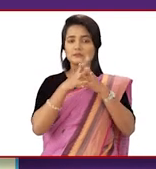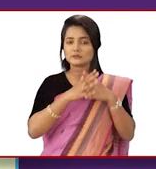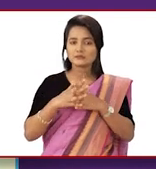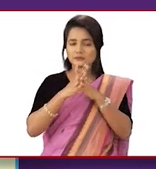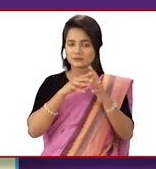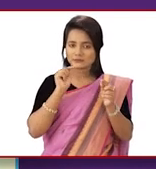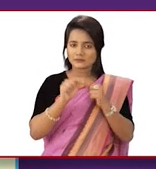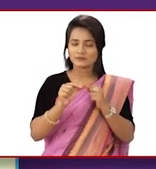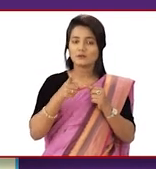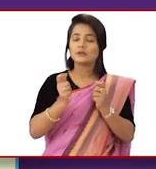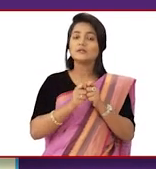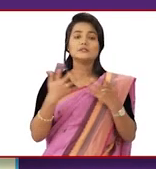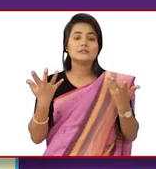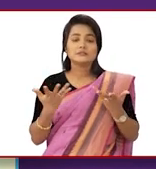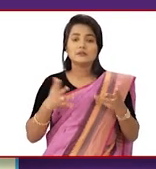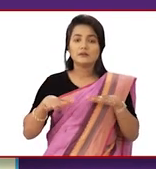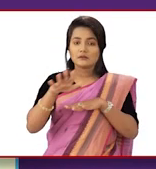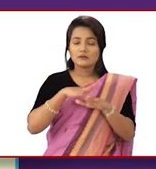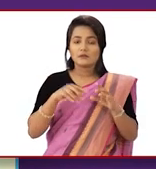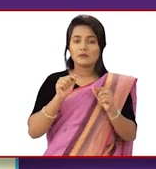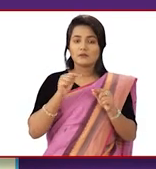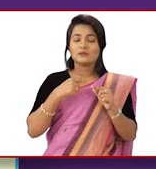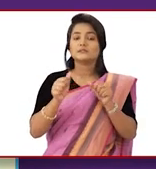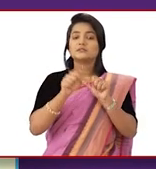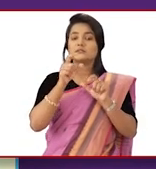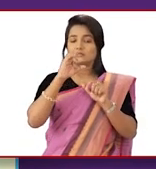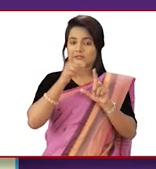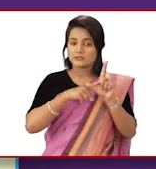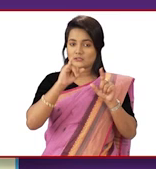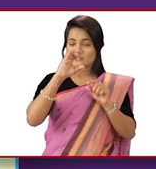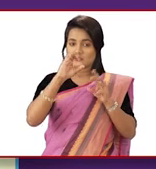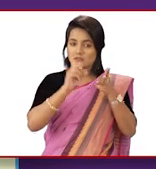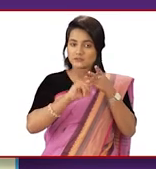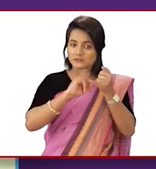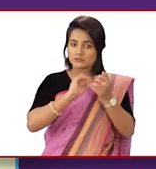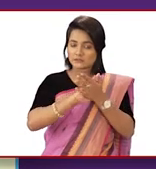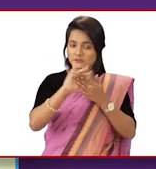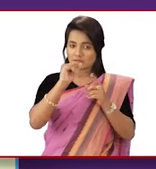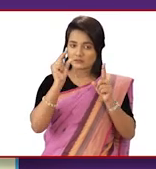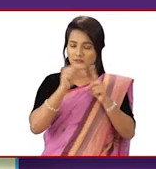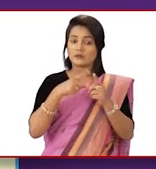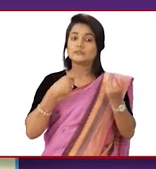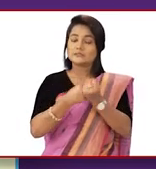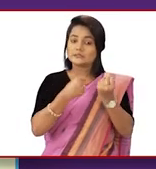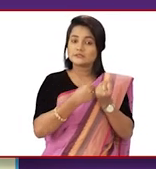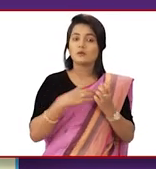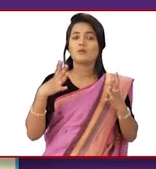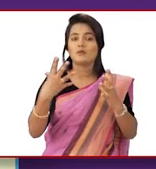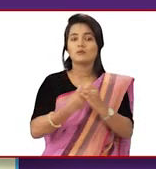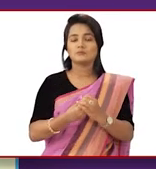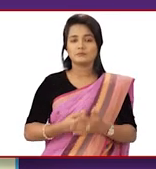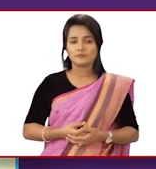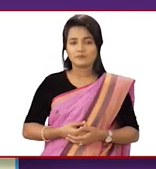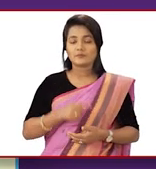a lone wolf. And this is what happens. Real allyship would be confronting white supremacy and dealing with that. And